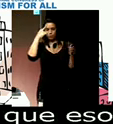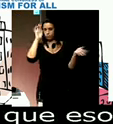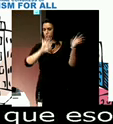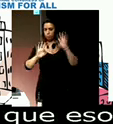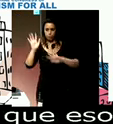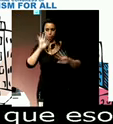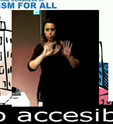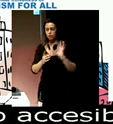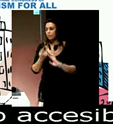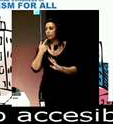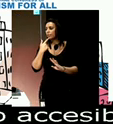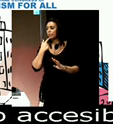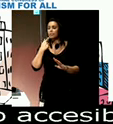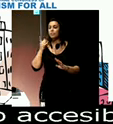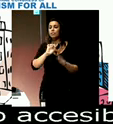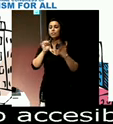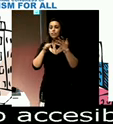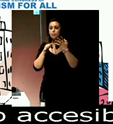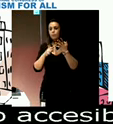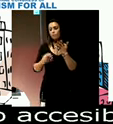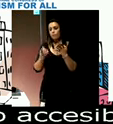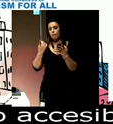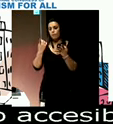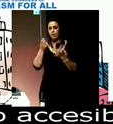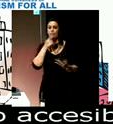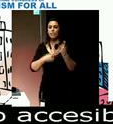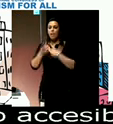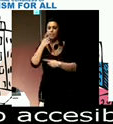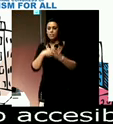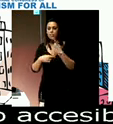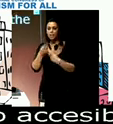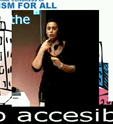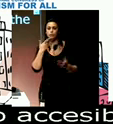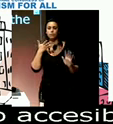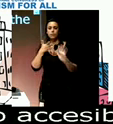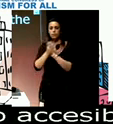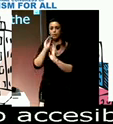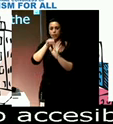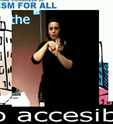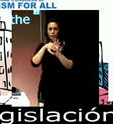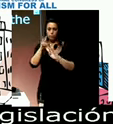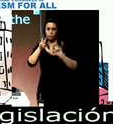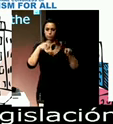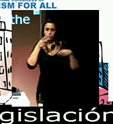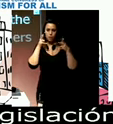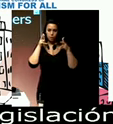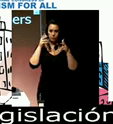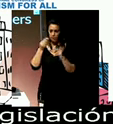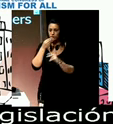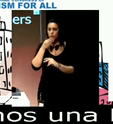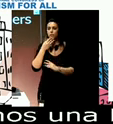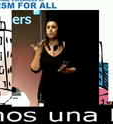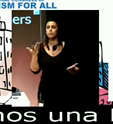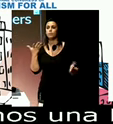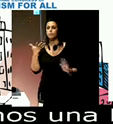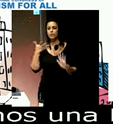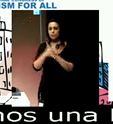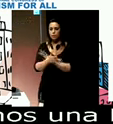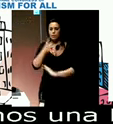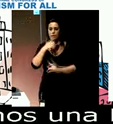because sometimes it's not easy for the entrepreneurs to understand. And also, there's a lack